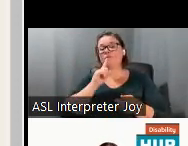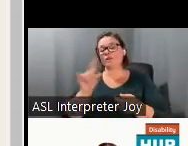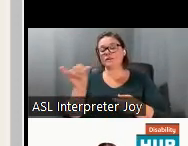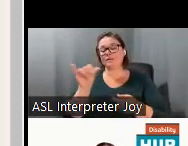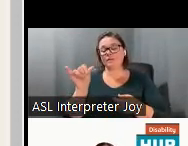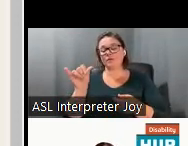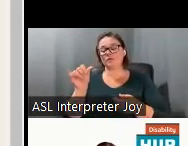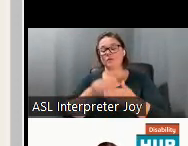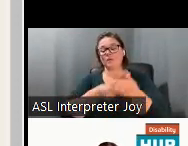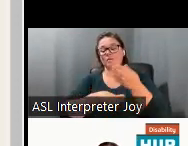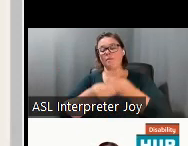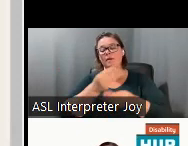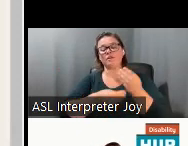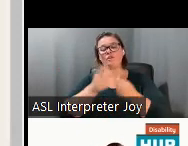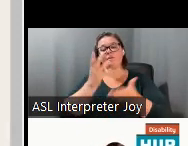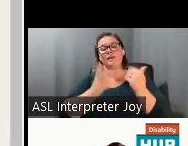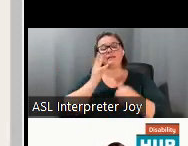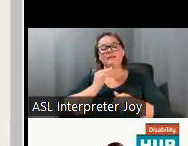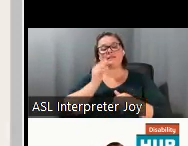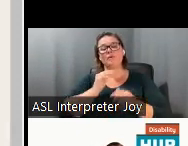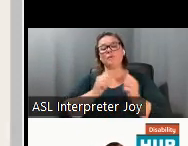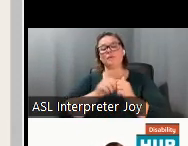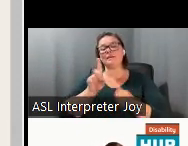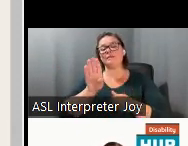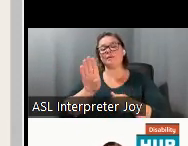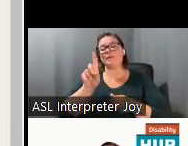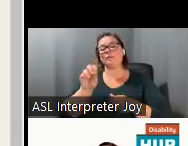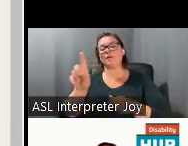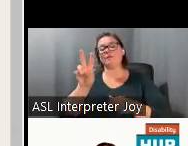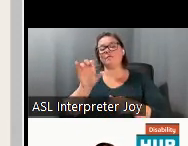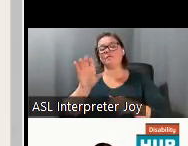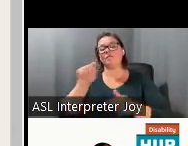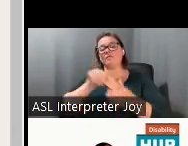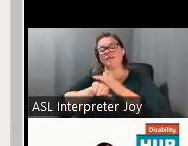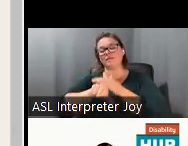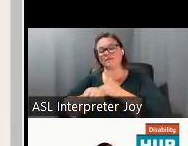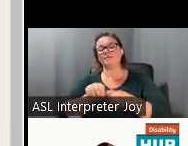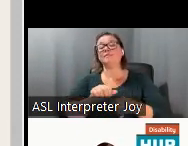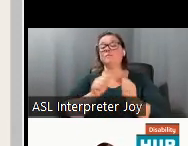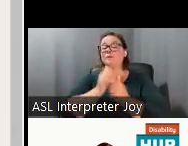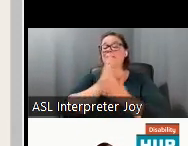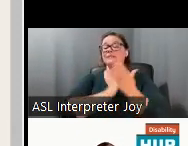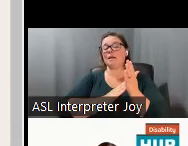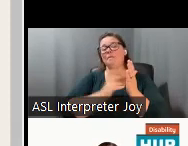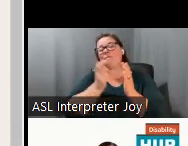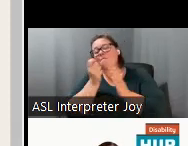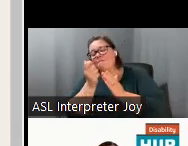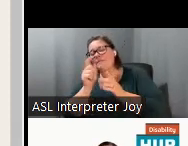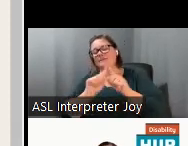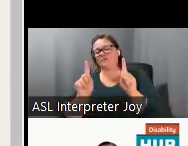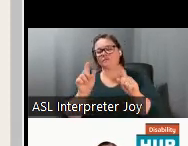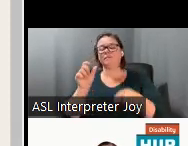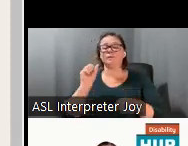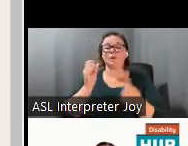the budget that you might experience in the DB 101 vault access, with some slight differences. So